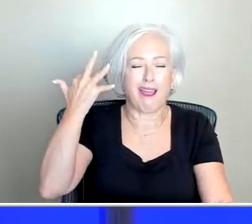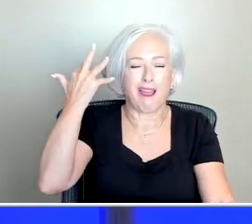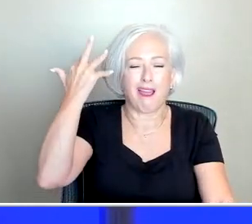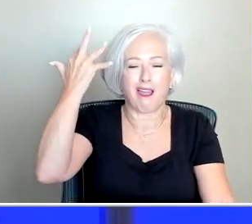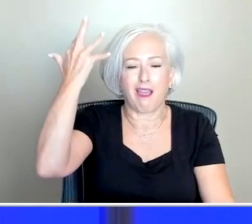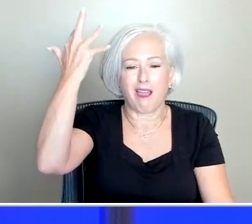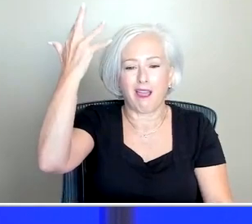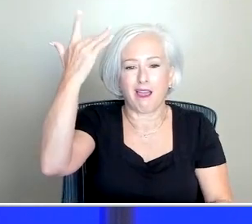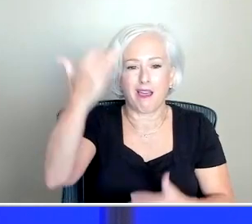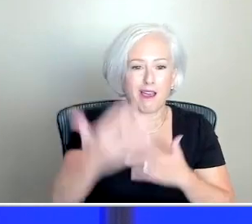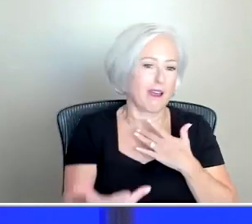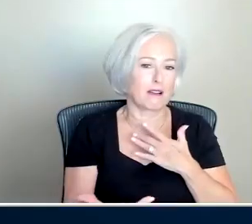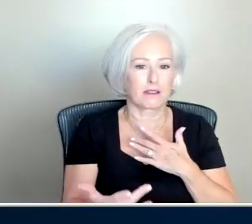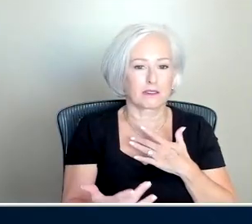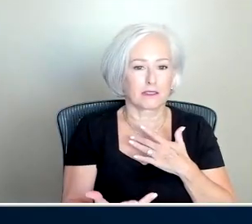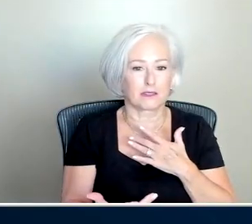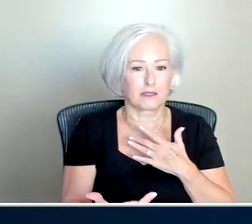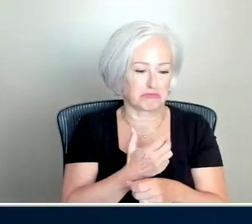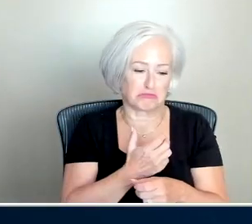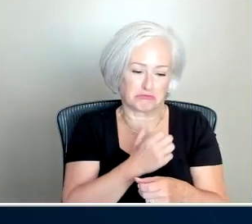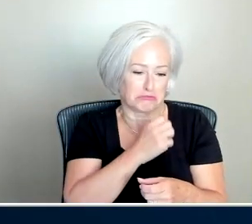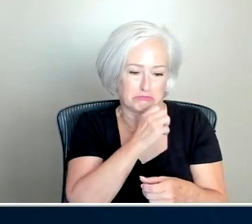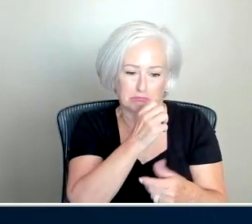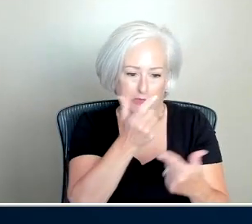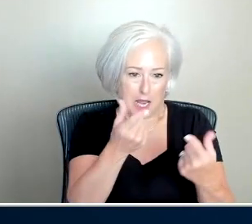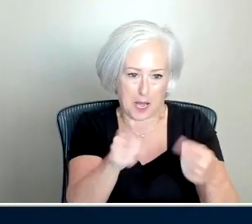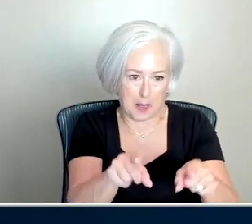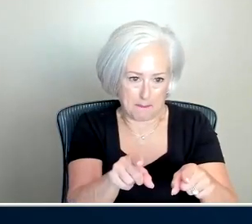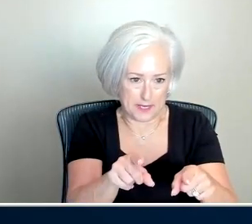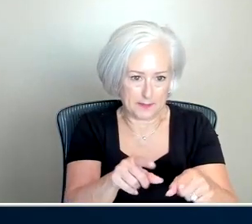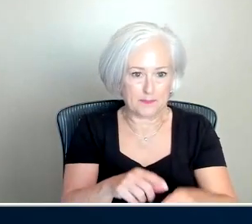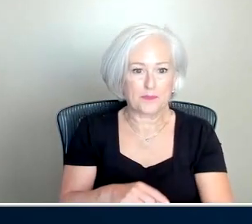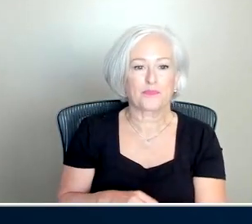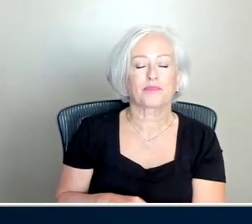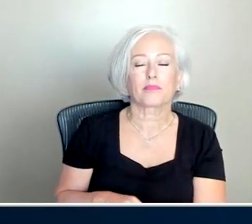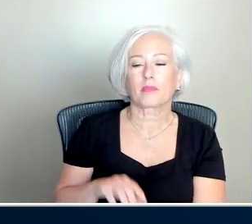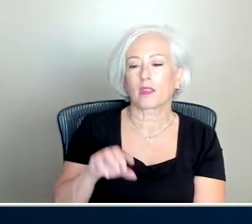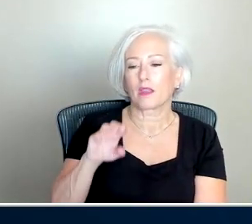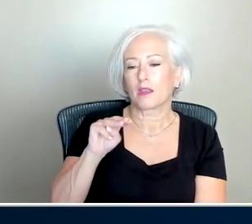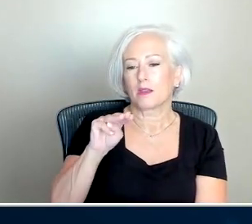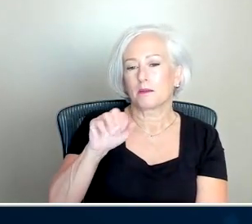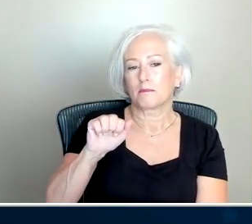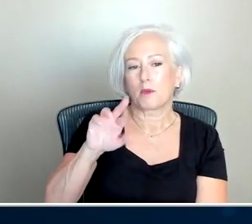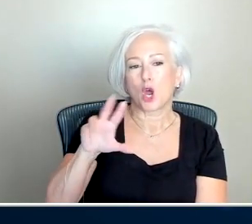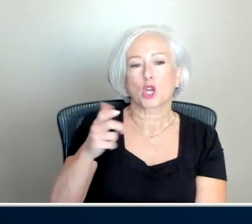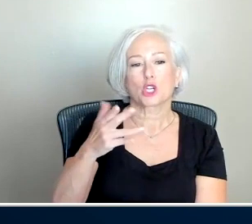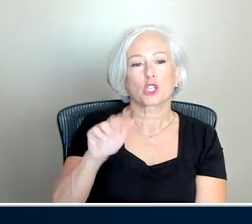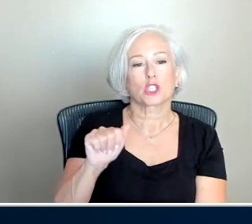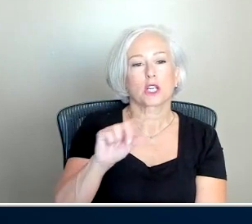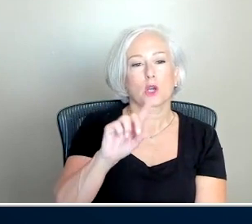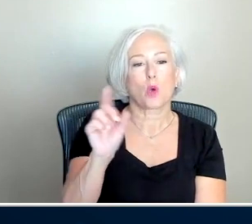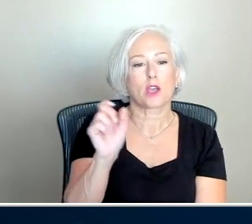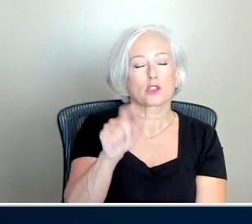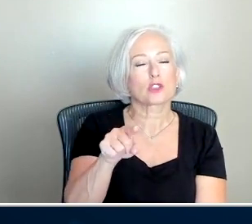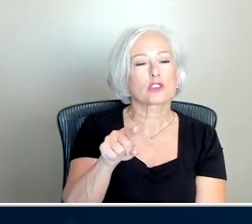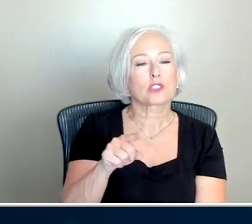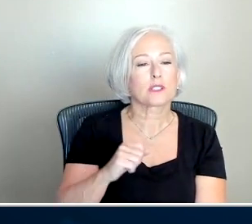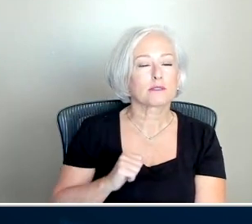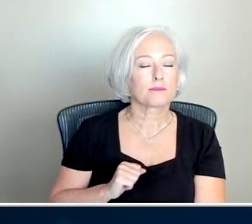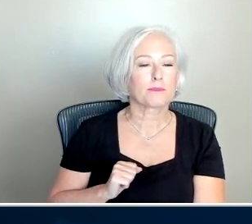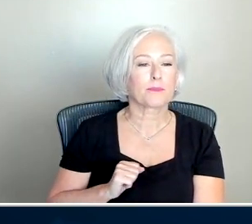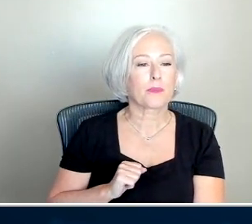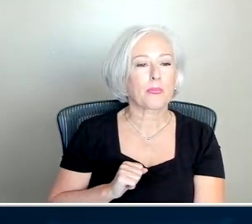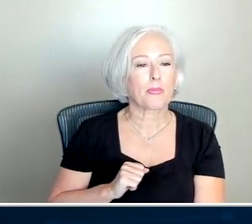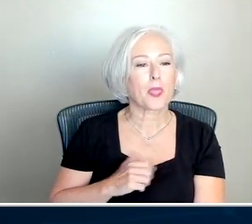statistically insignificant. Marcia has a question for you, Dr. Rosenthal. What words of wisdom can you share for